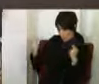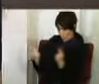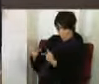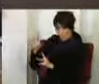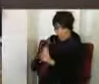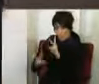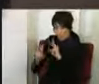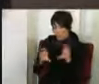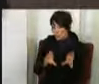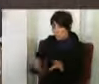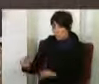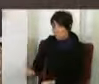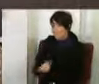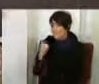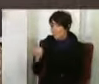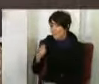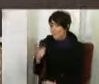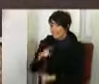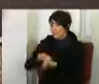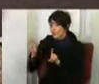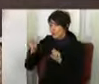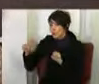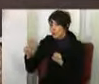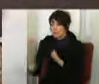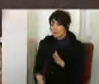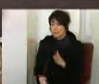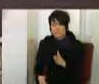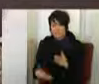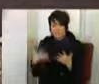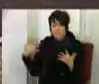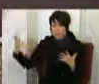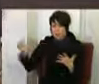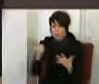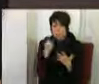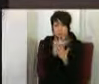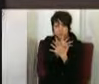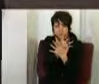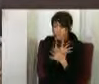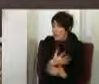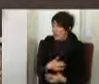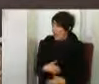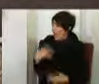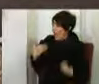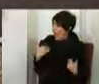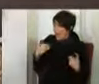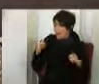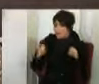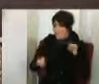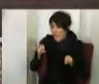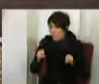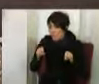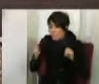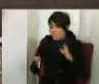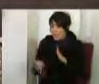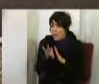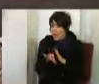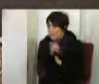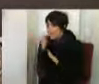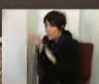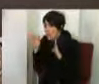doing something different, who could have been convicted, who could have had so much doubt. We heard how they could have found another way,